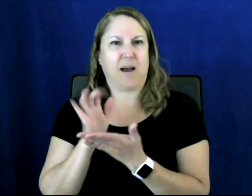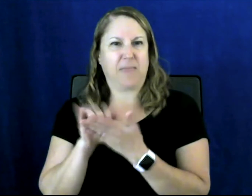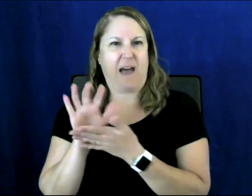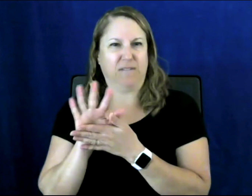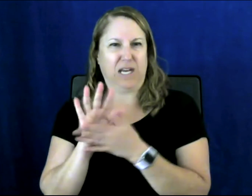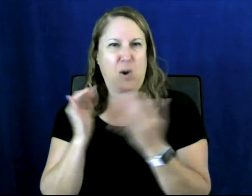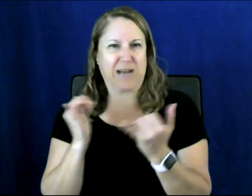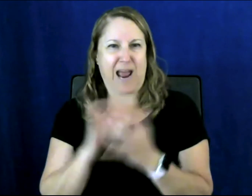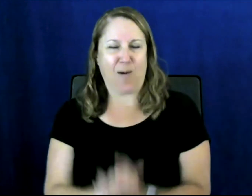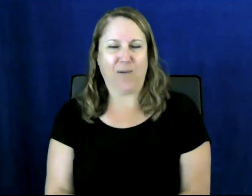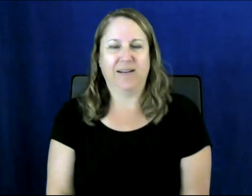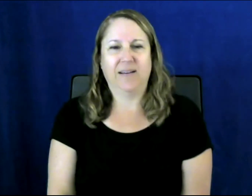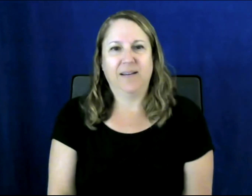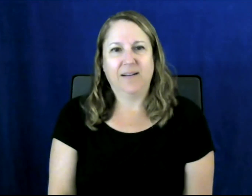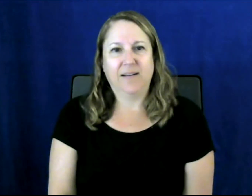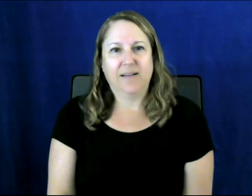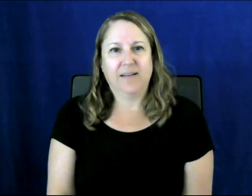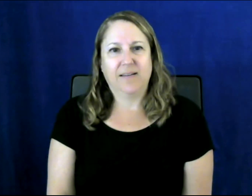Sorry about that.